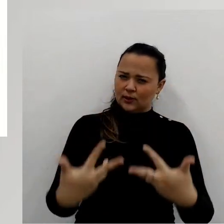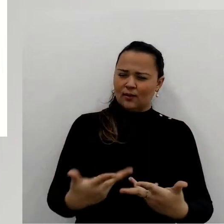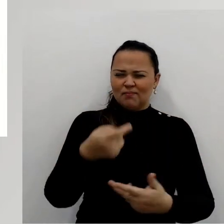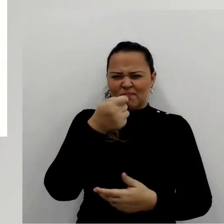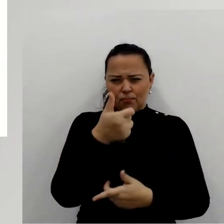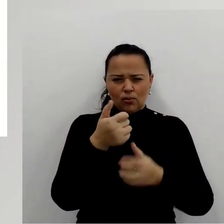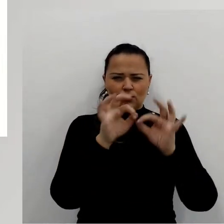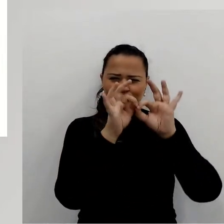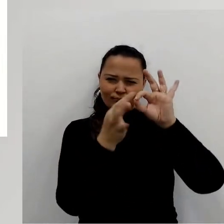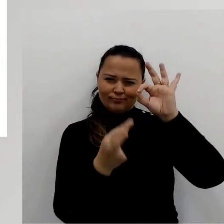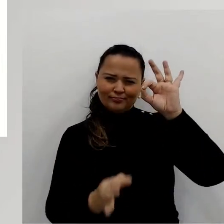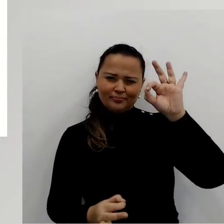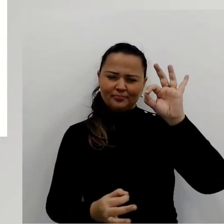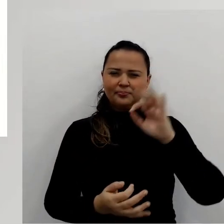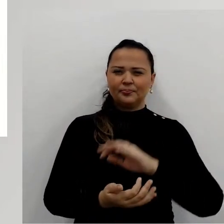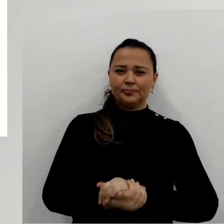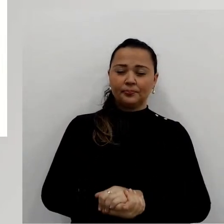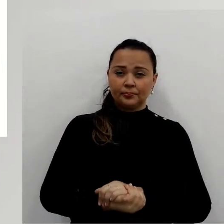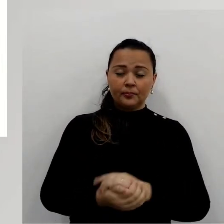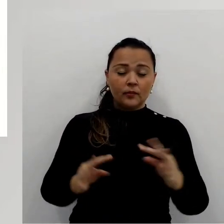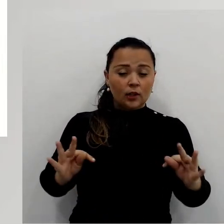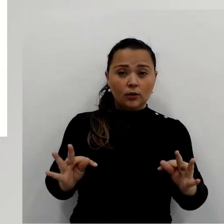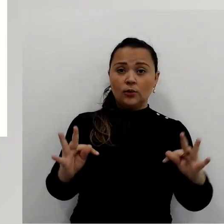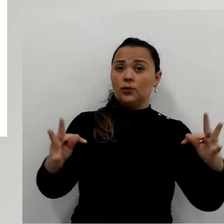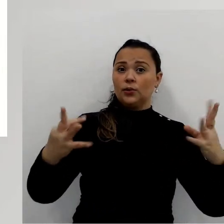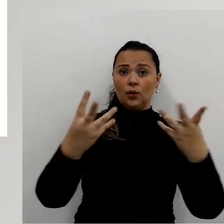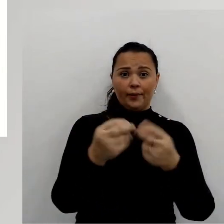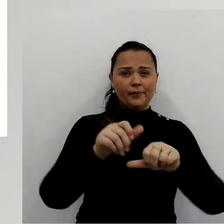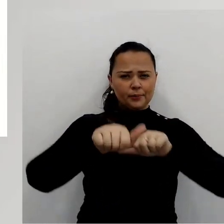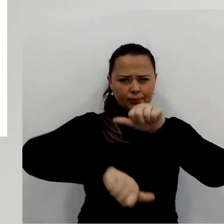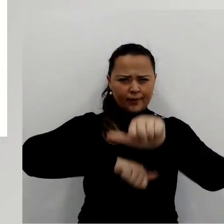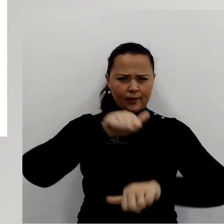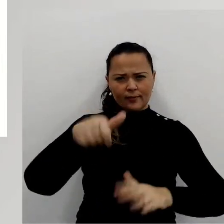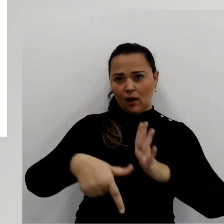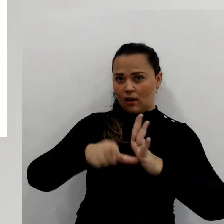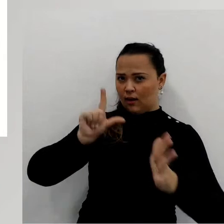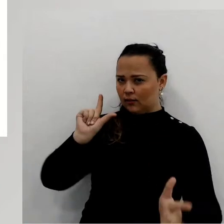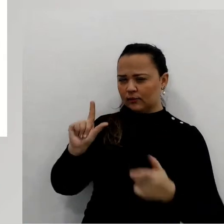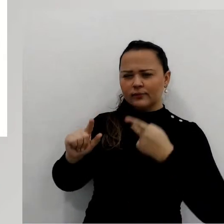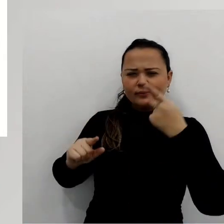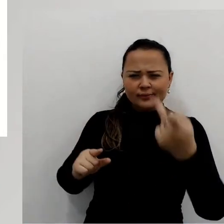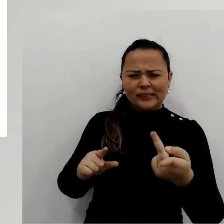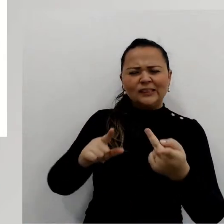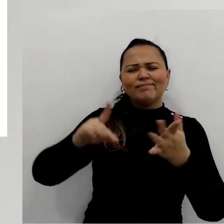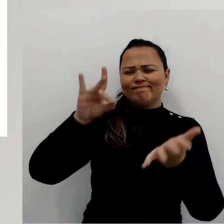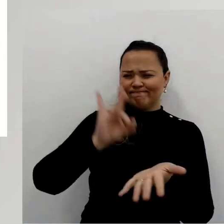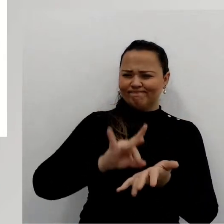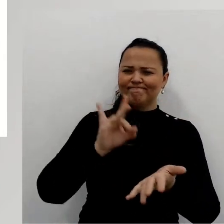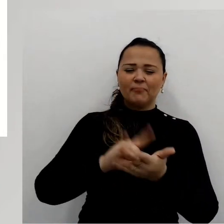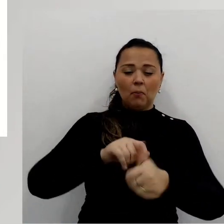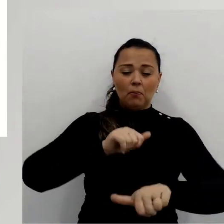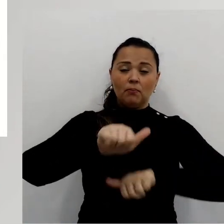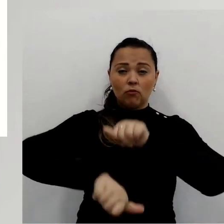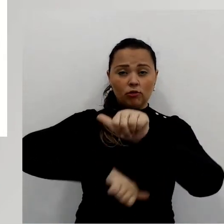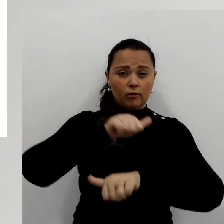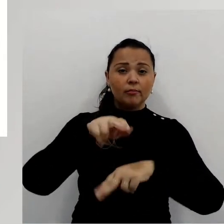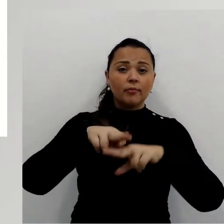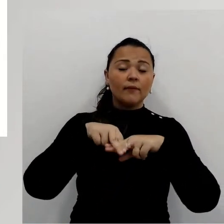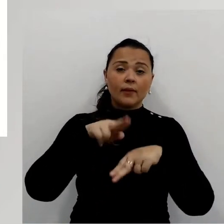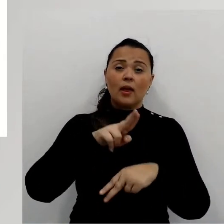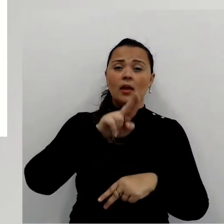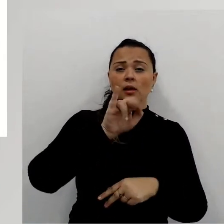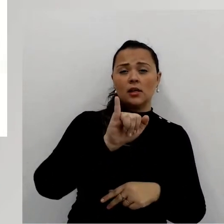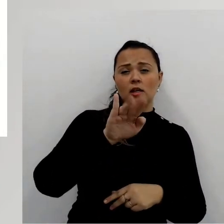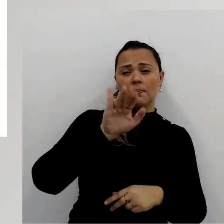All of these changes, as I said before, are really changing because of e-business. People are doing things